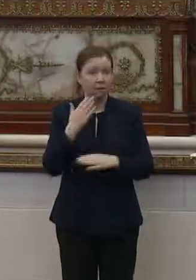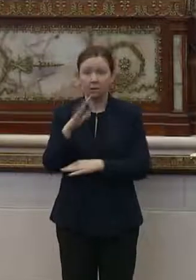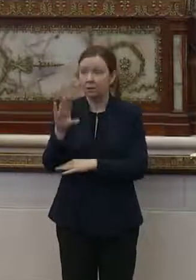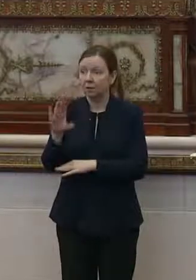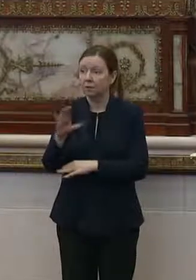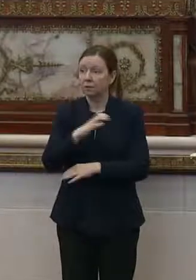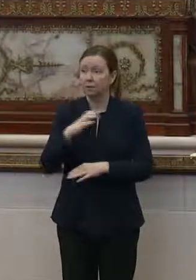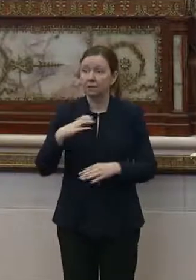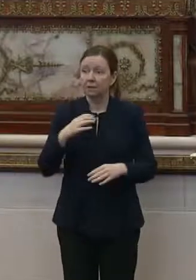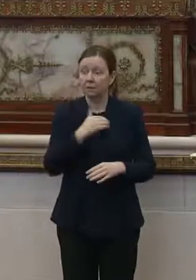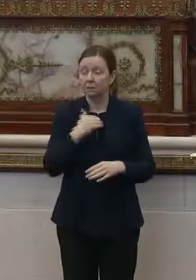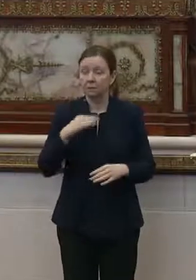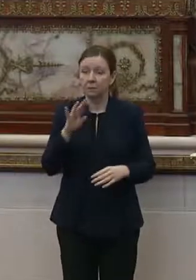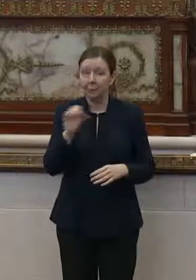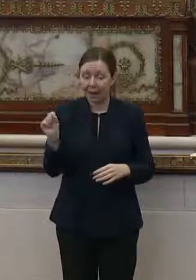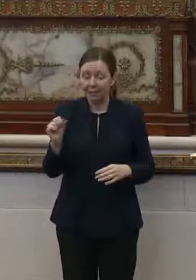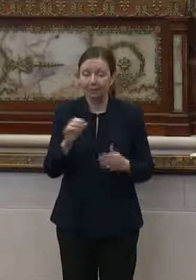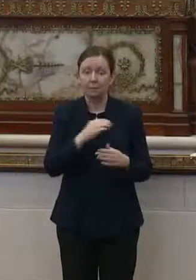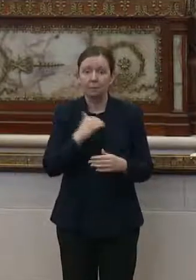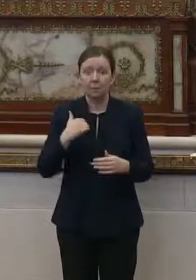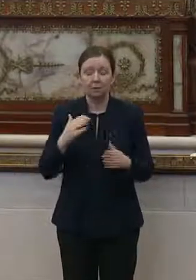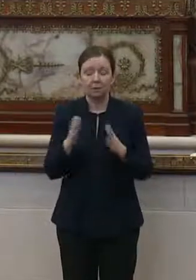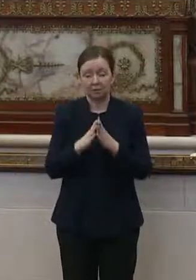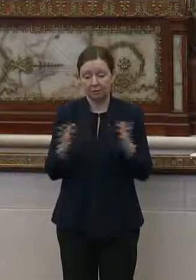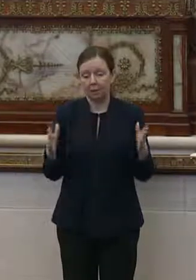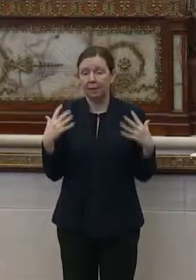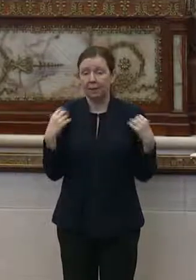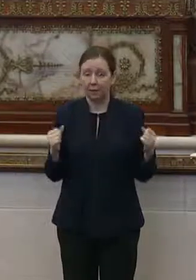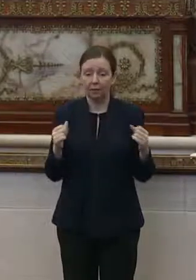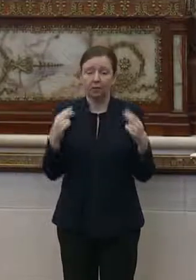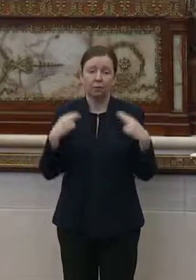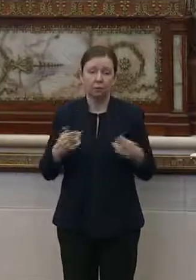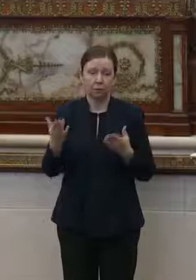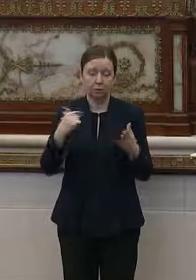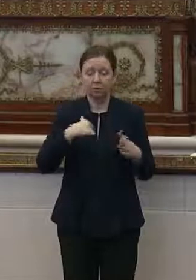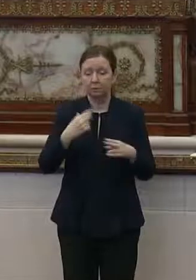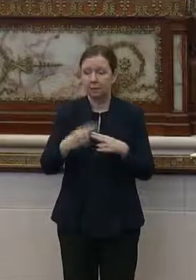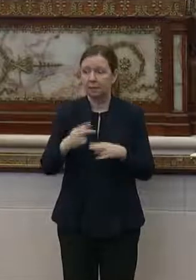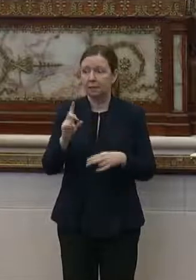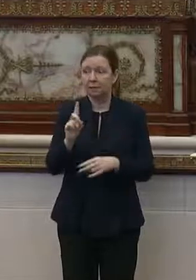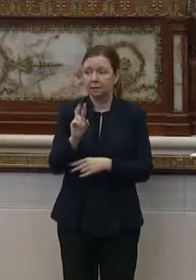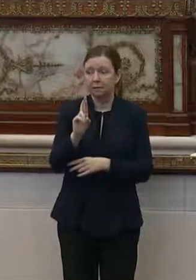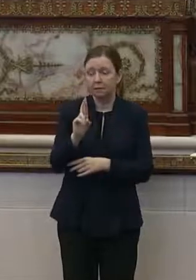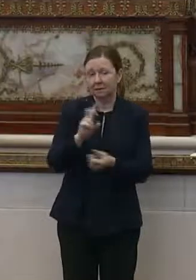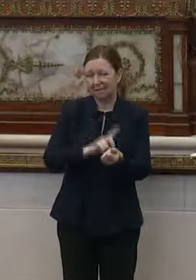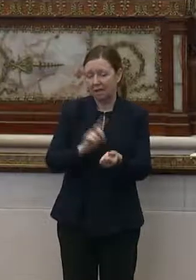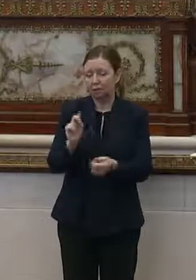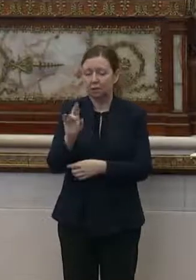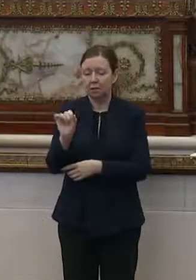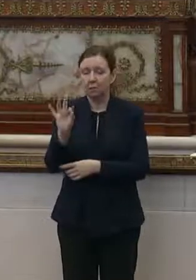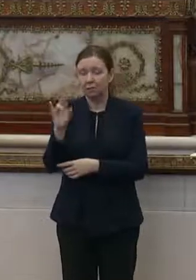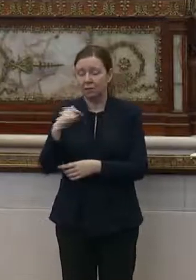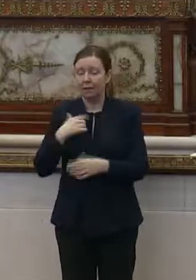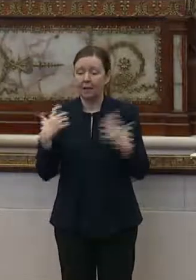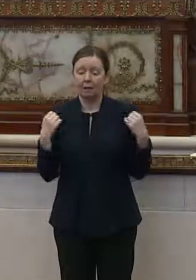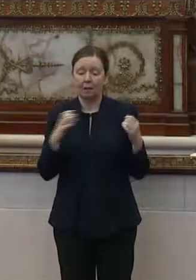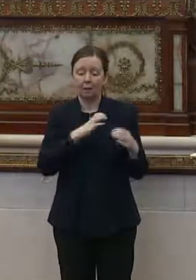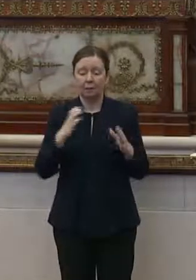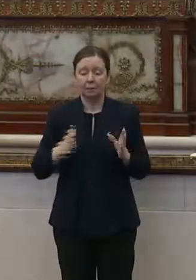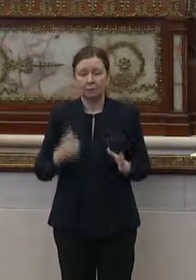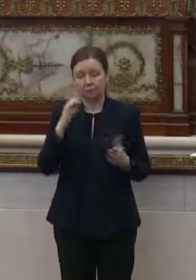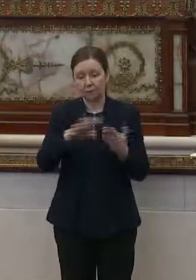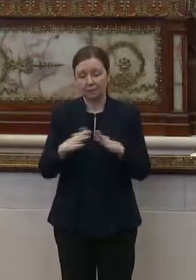Councilmember Bass and members of the Council Committee on Public Health and Human Services. My name is Dr. Thomas Farley, and I'm the Health Commissioner for the City of